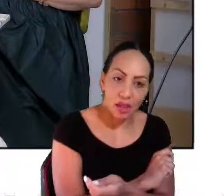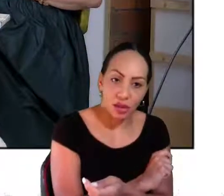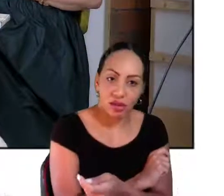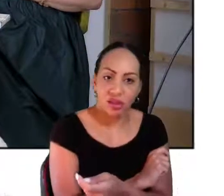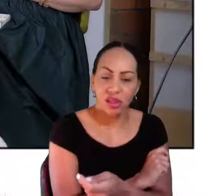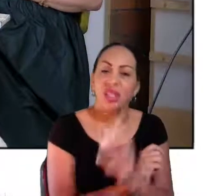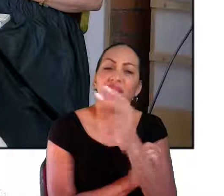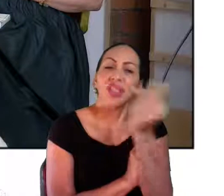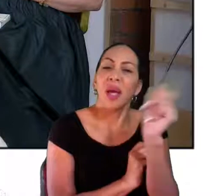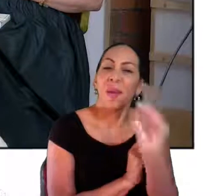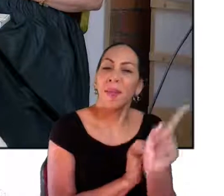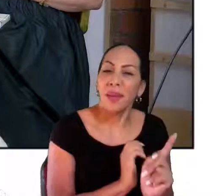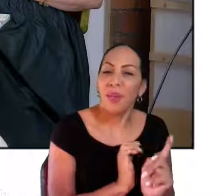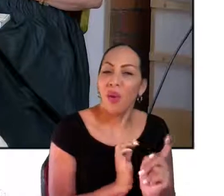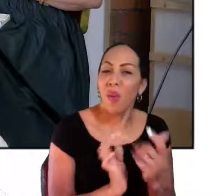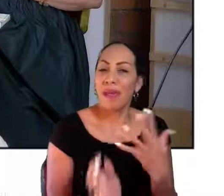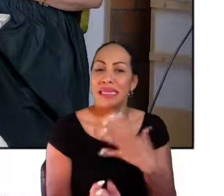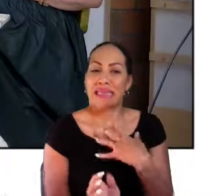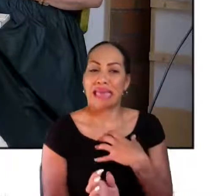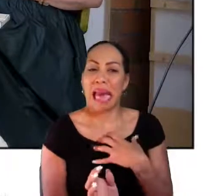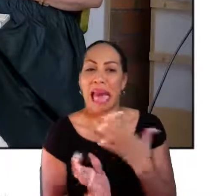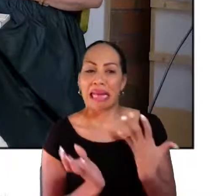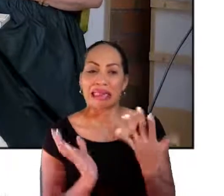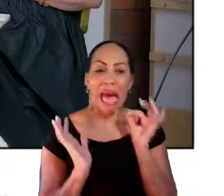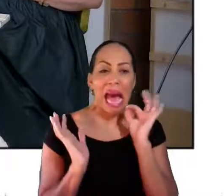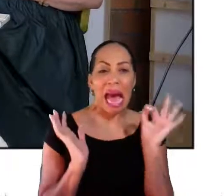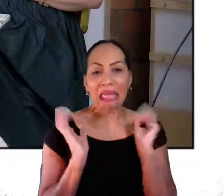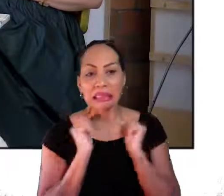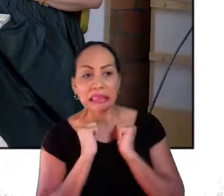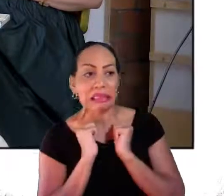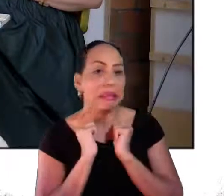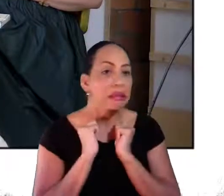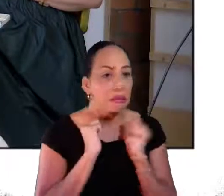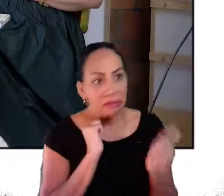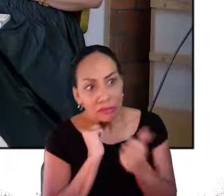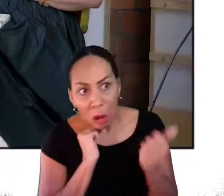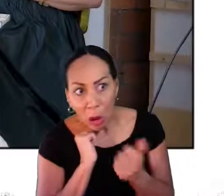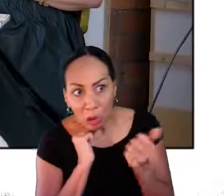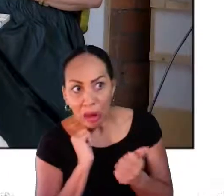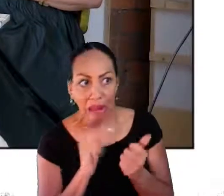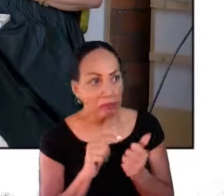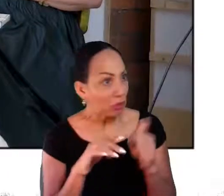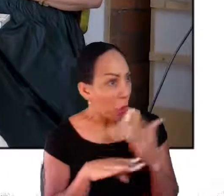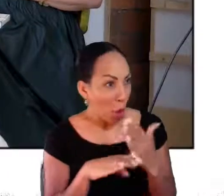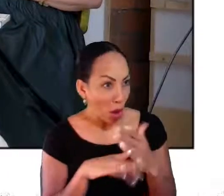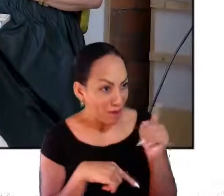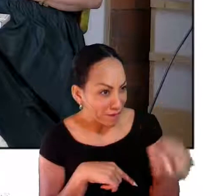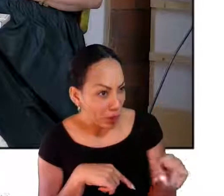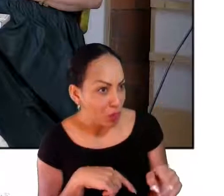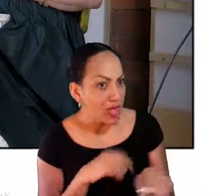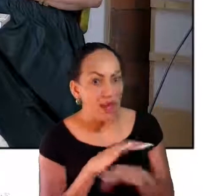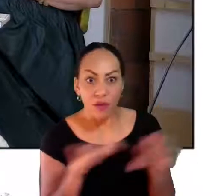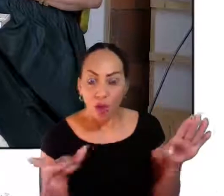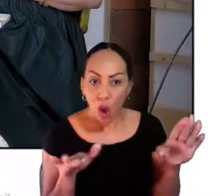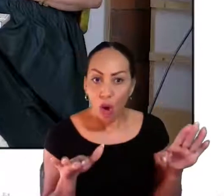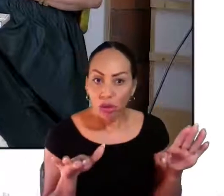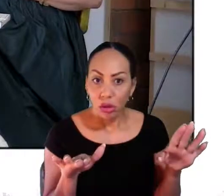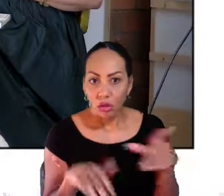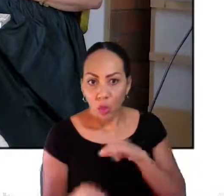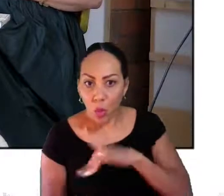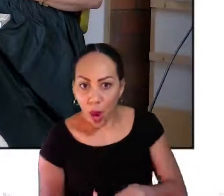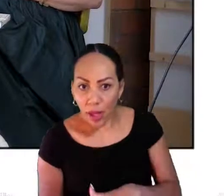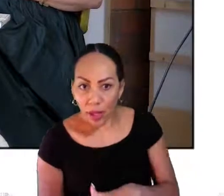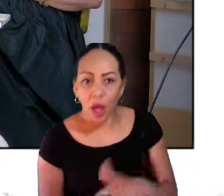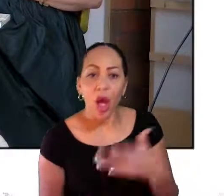all right, I think, is this working for you? If not, why not? But also, if so, why so? It's really good to be able to learn from your successes as well. I